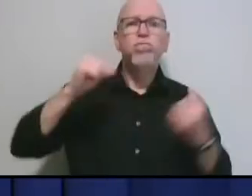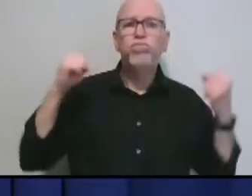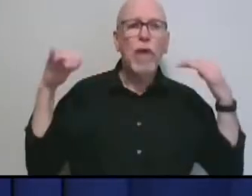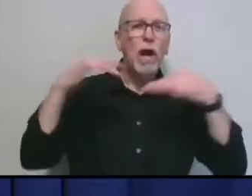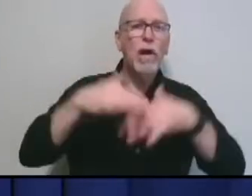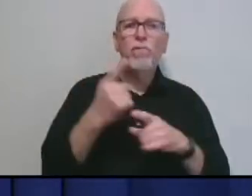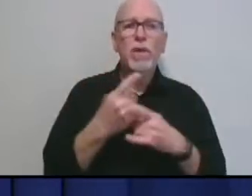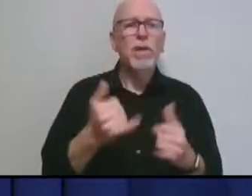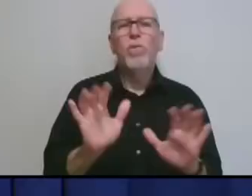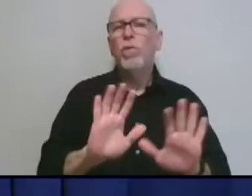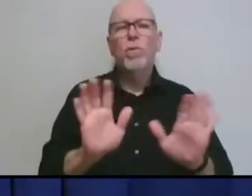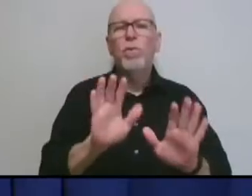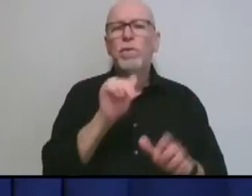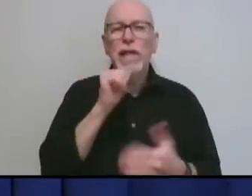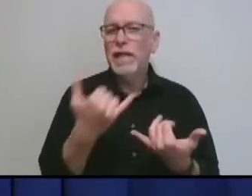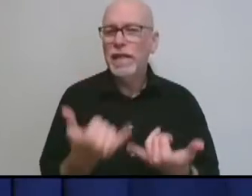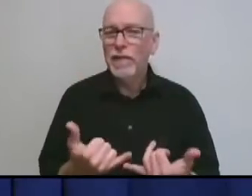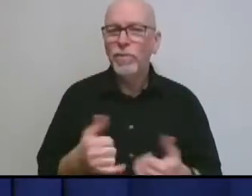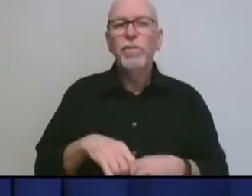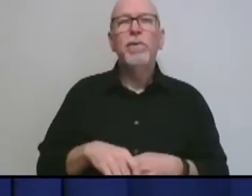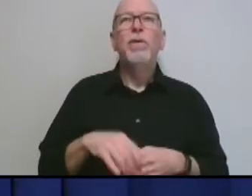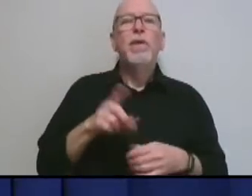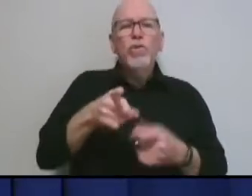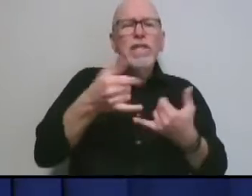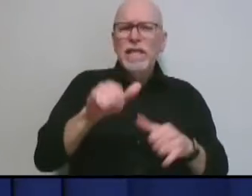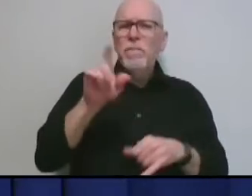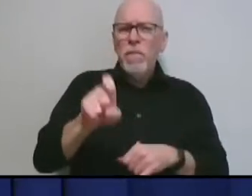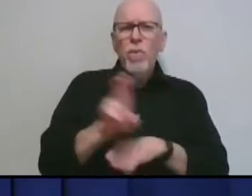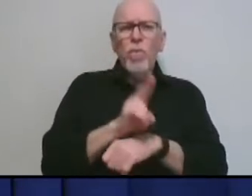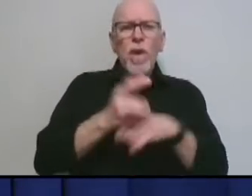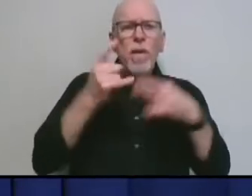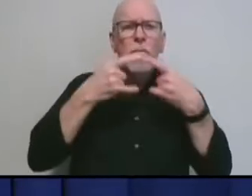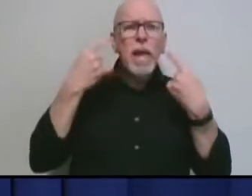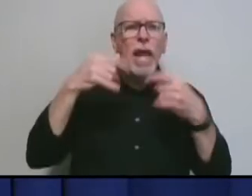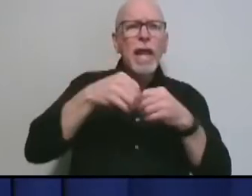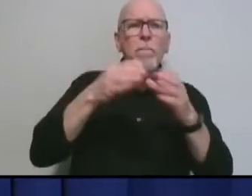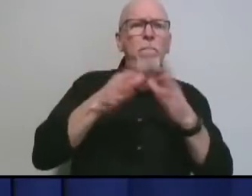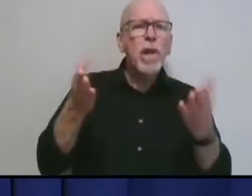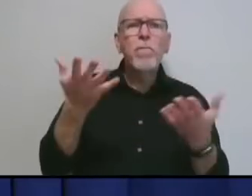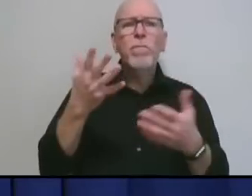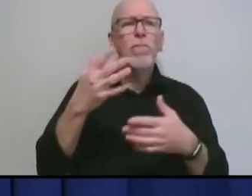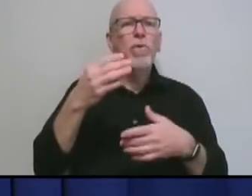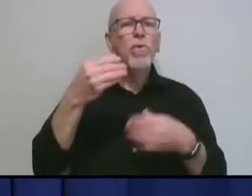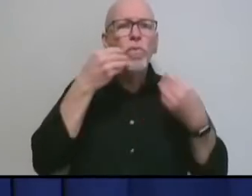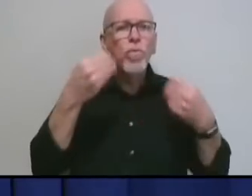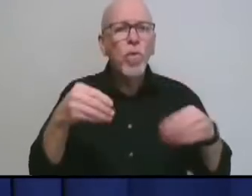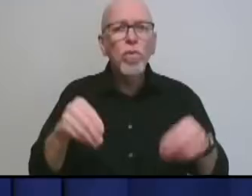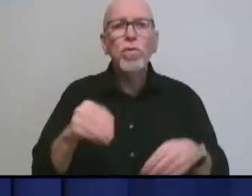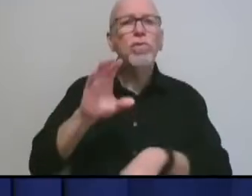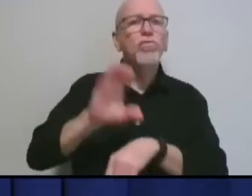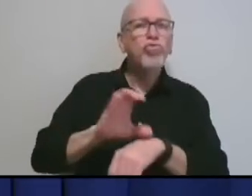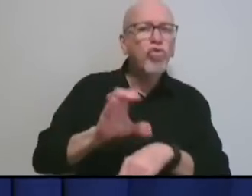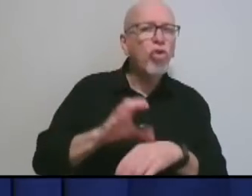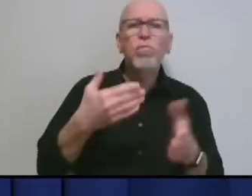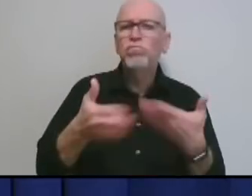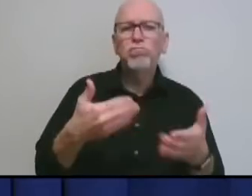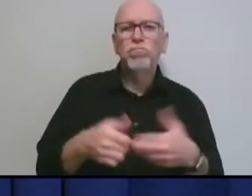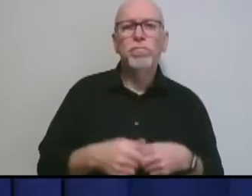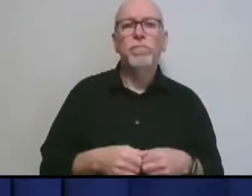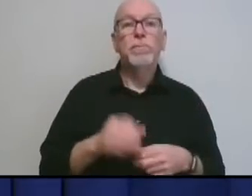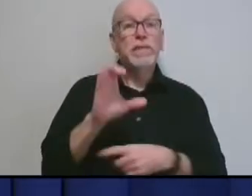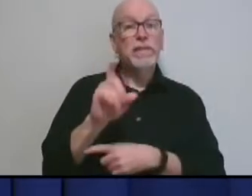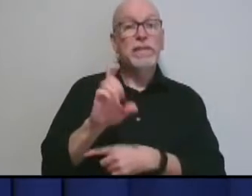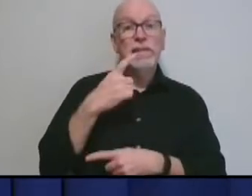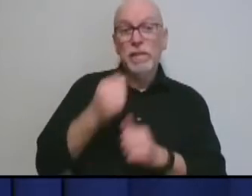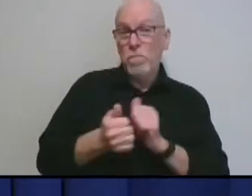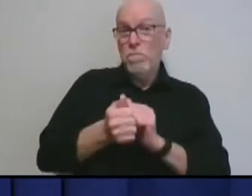time, and you still need to wear a mask when you're in public, at the grocery store, or at church. The CDC says the vast majority of people